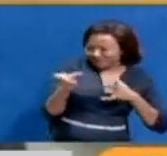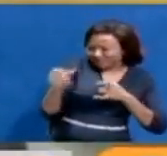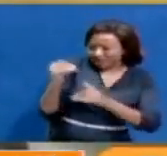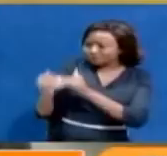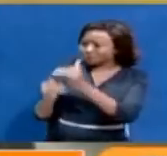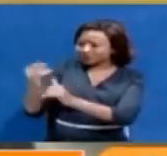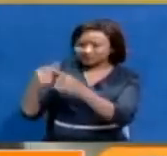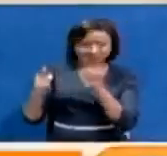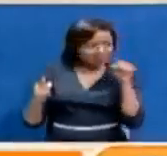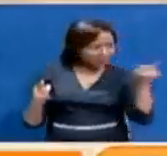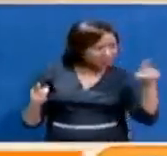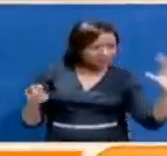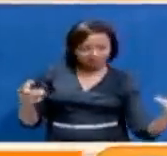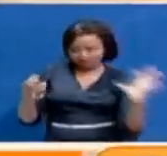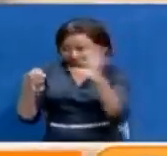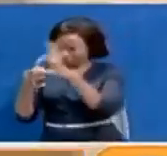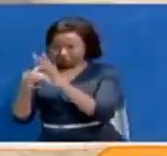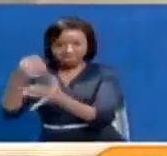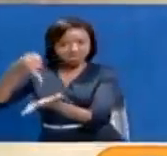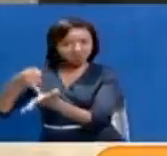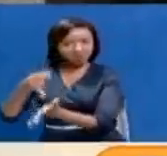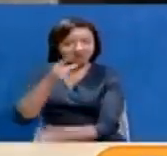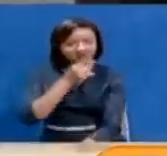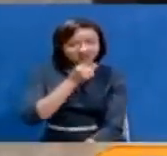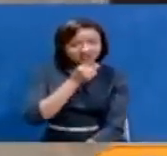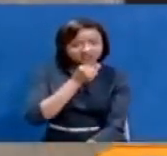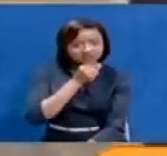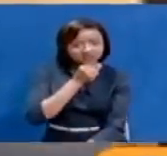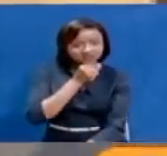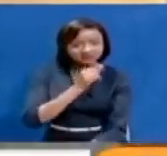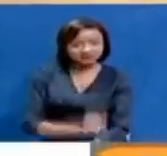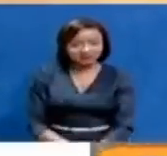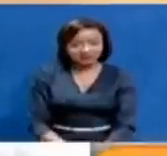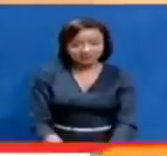part and parcel of. Enoch Sikolia, Citizen TV, Nairobi.